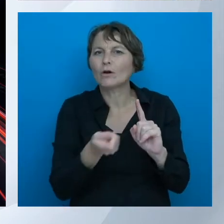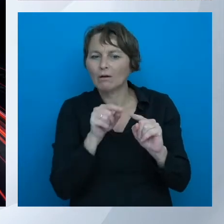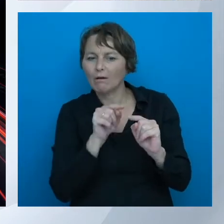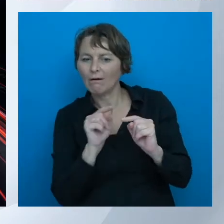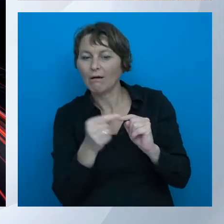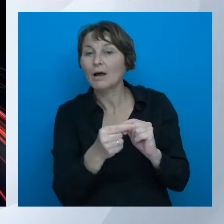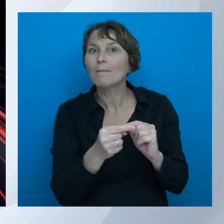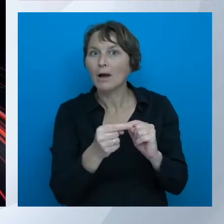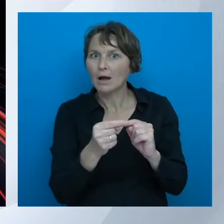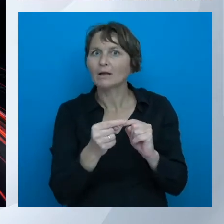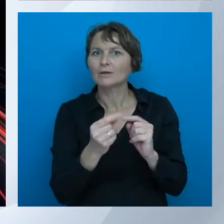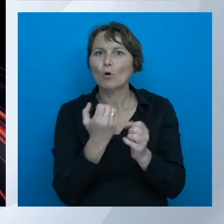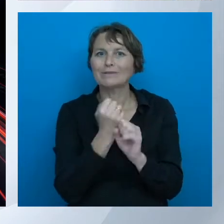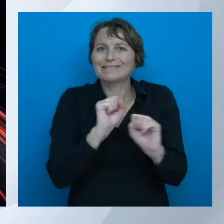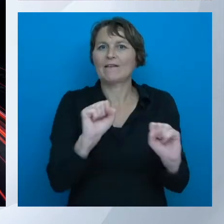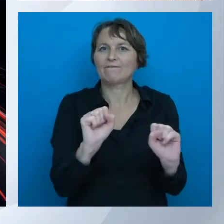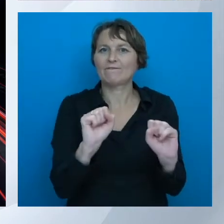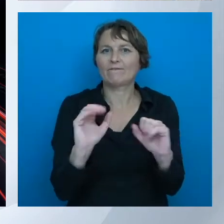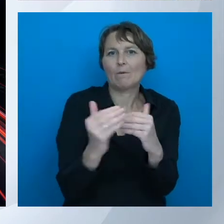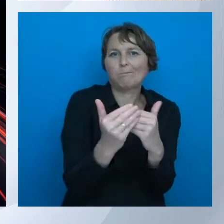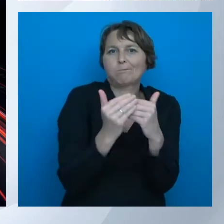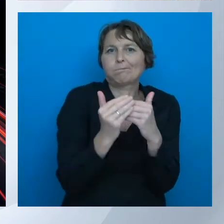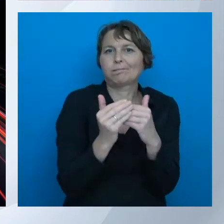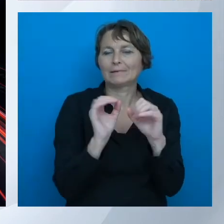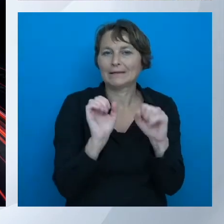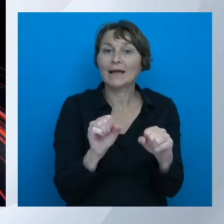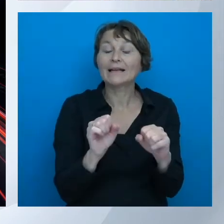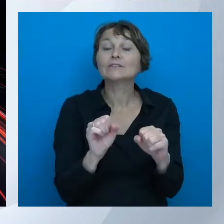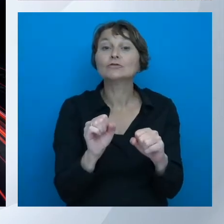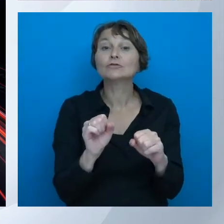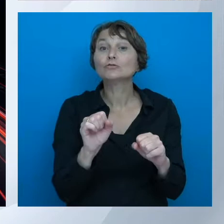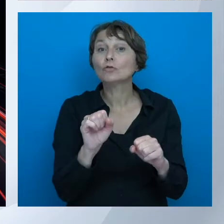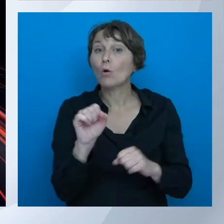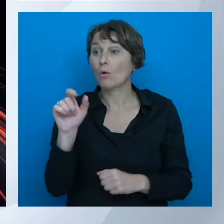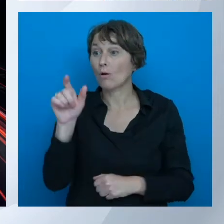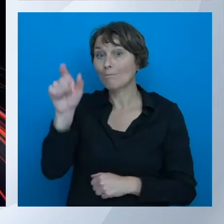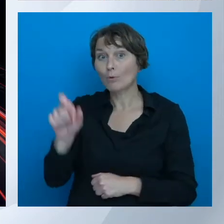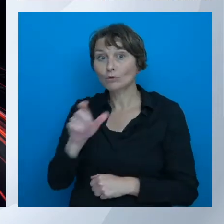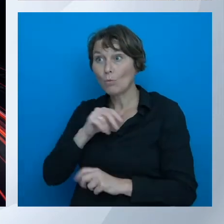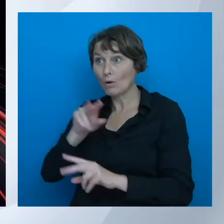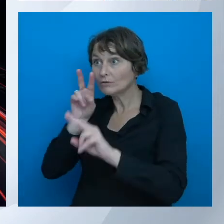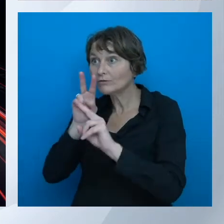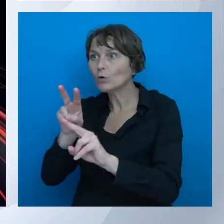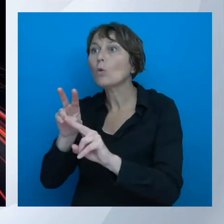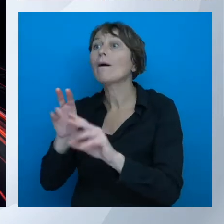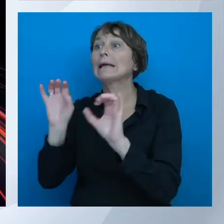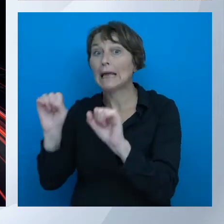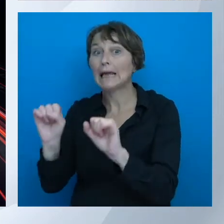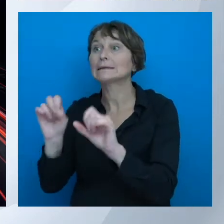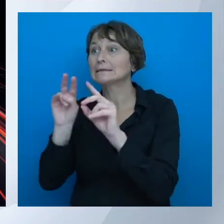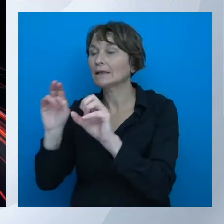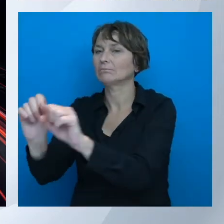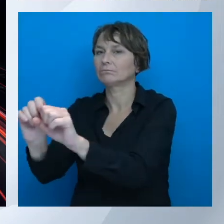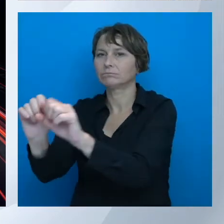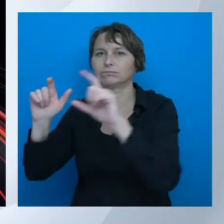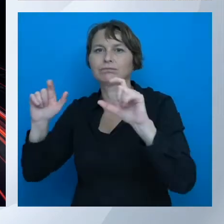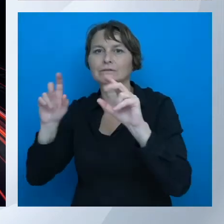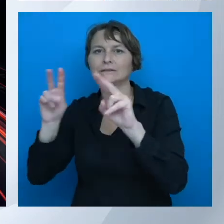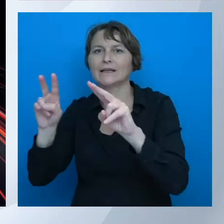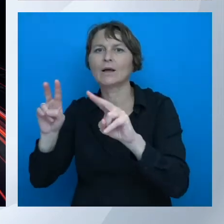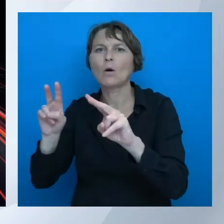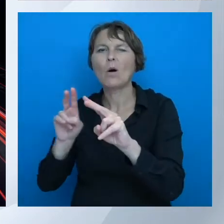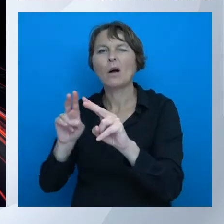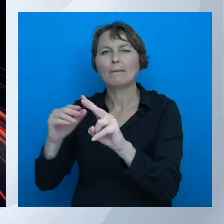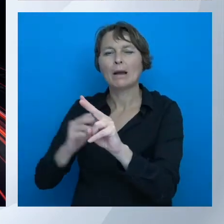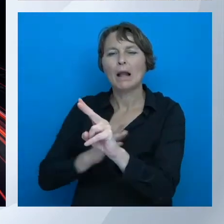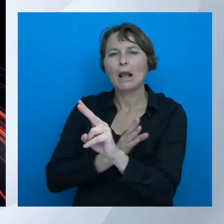only surface content that a user is allowed to see, but there is no way a user can hijack or inject SQL